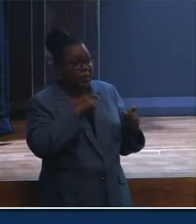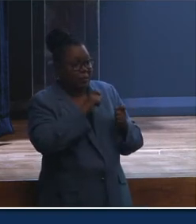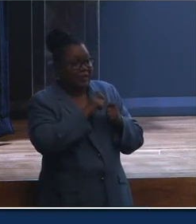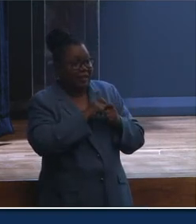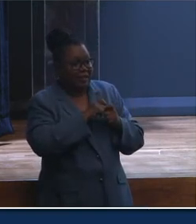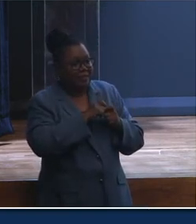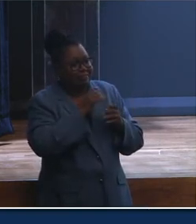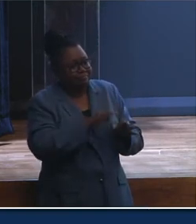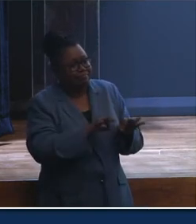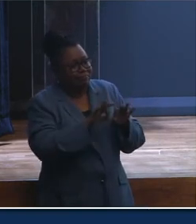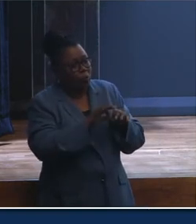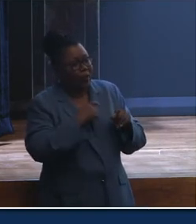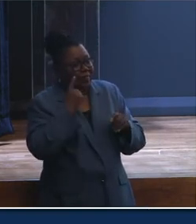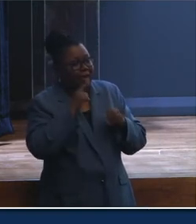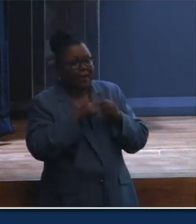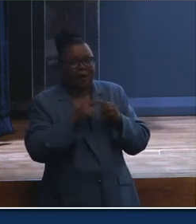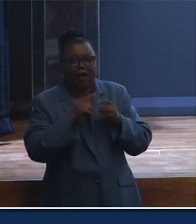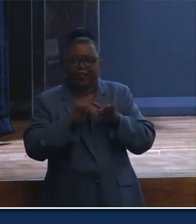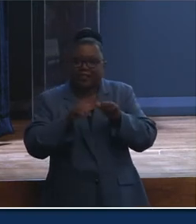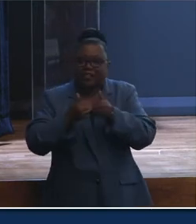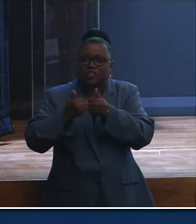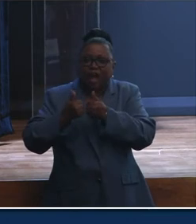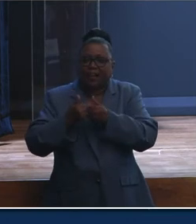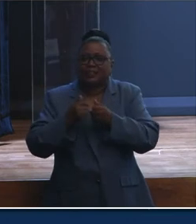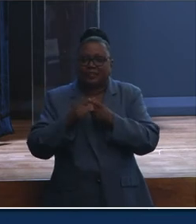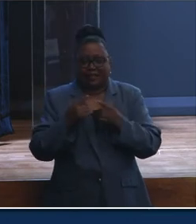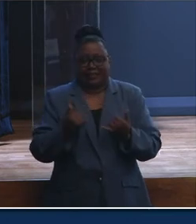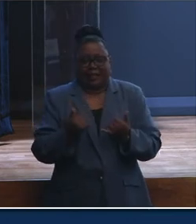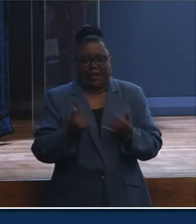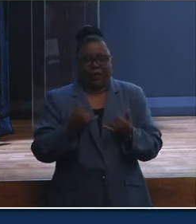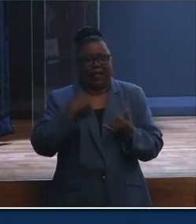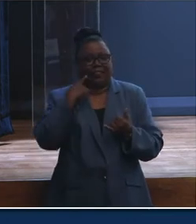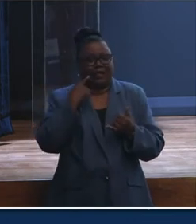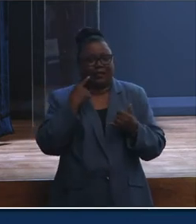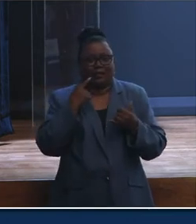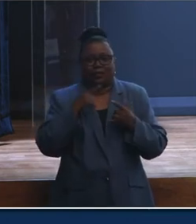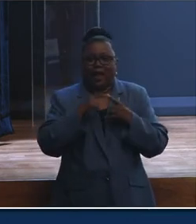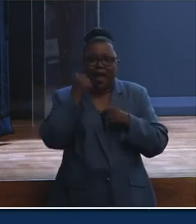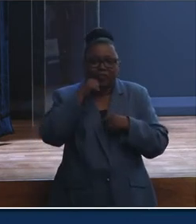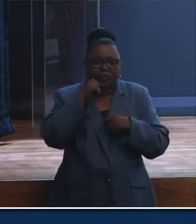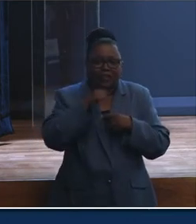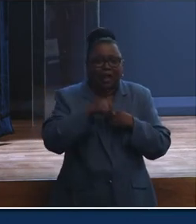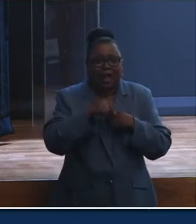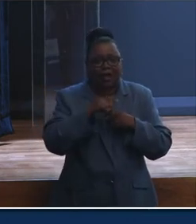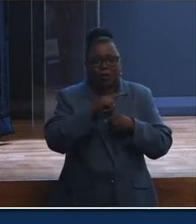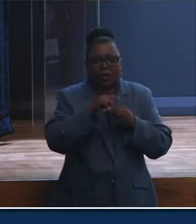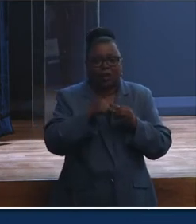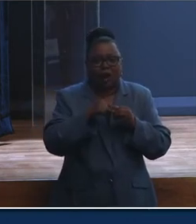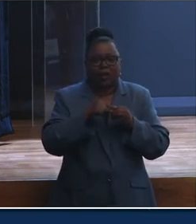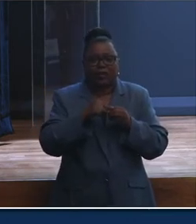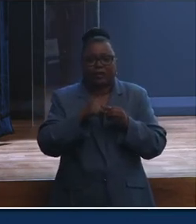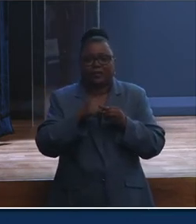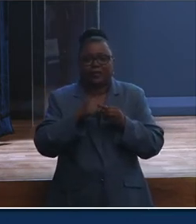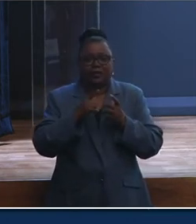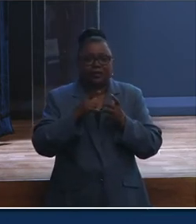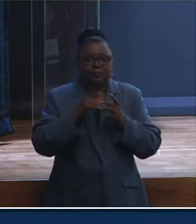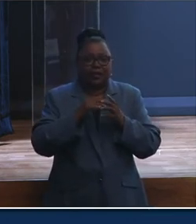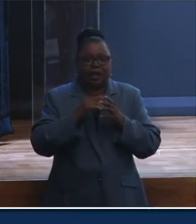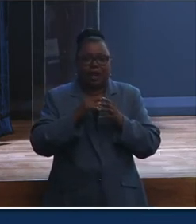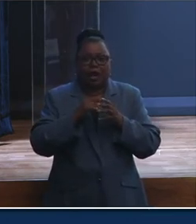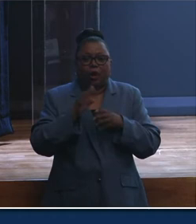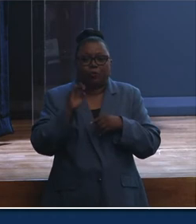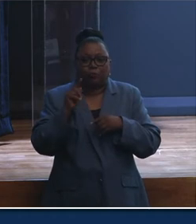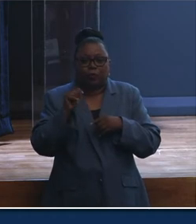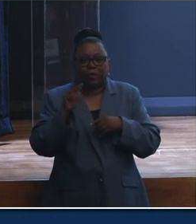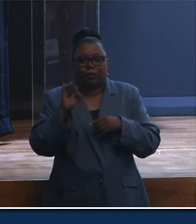particularly timely. We think about the challenge that now is, I think, played out on a daily basis regarding repatriating Brittany